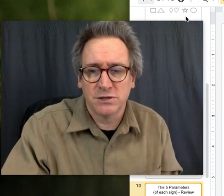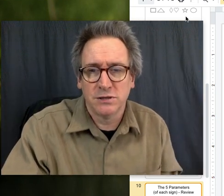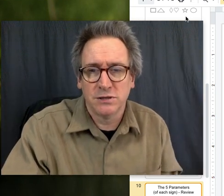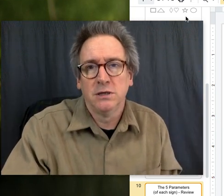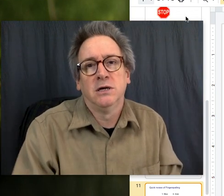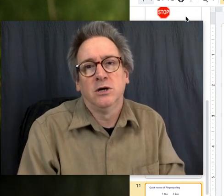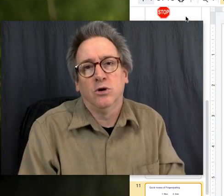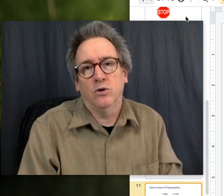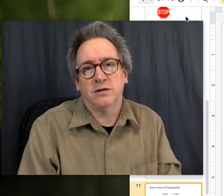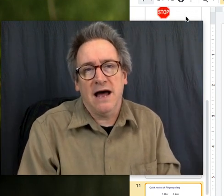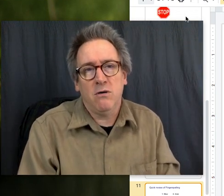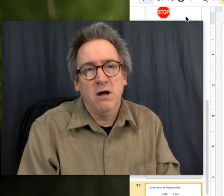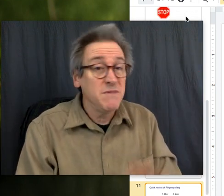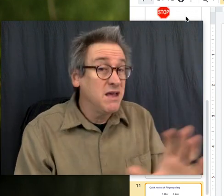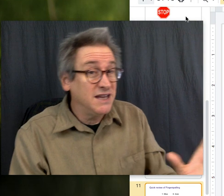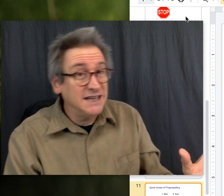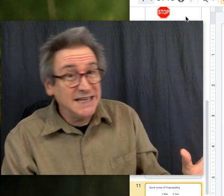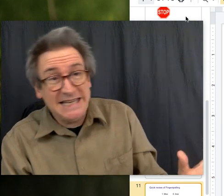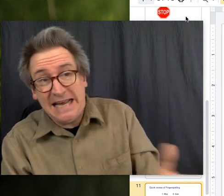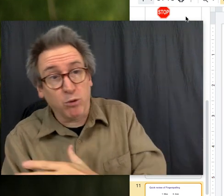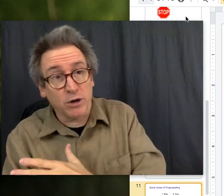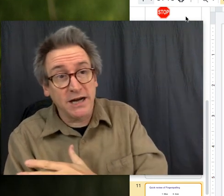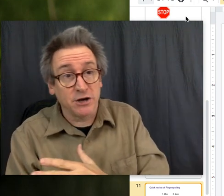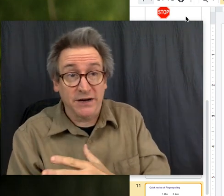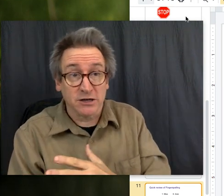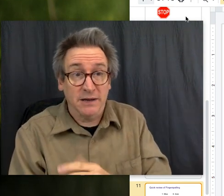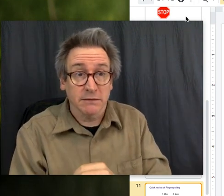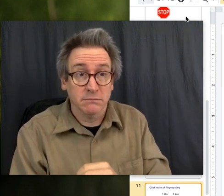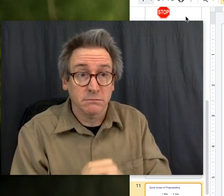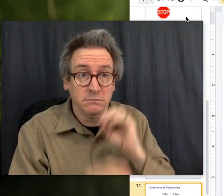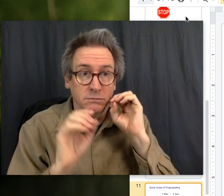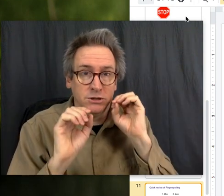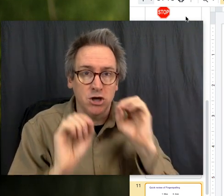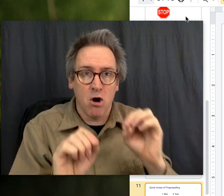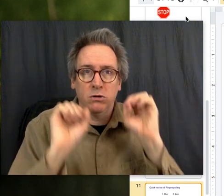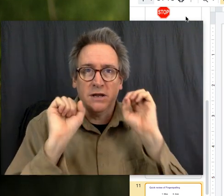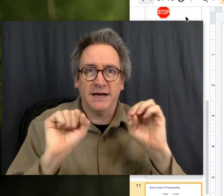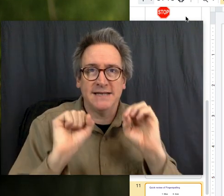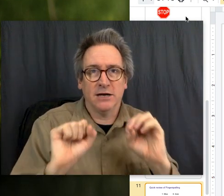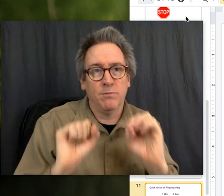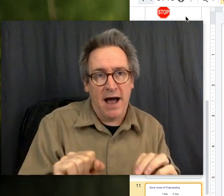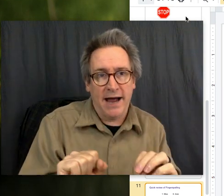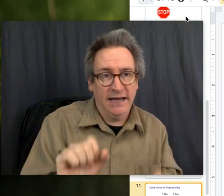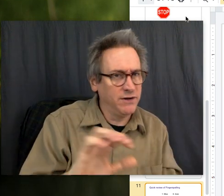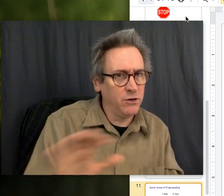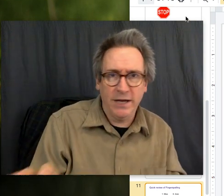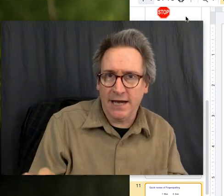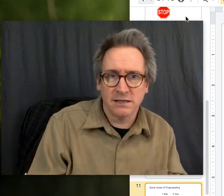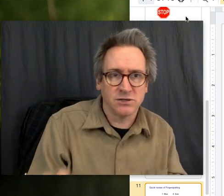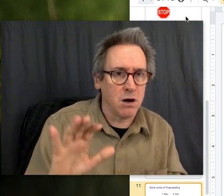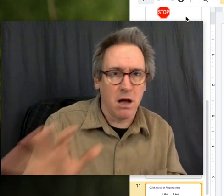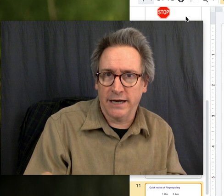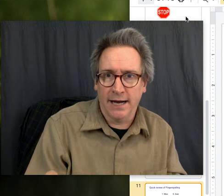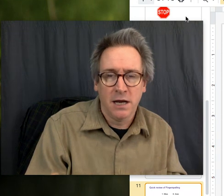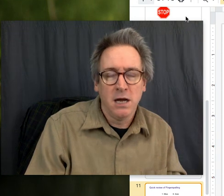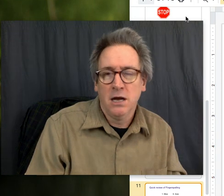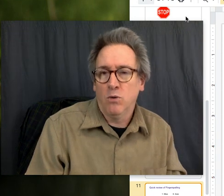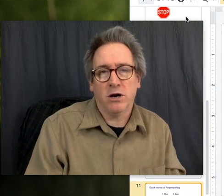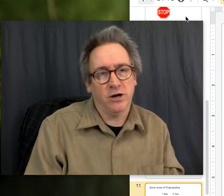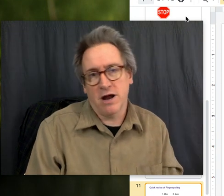parameters. And now, keep working on your finger spelling. Don't let a day go by, even on the weekends or a